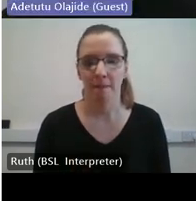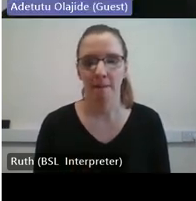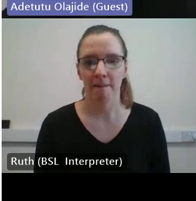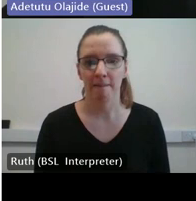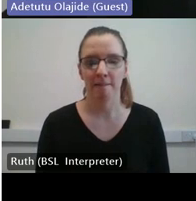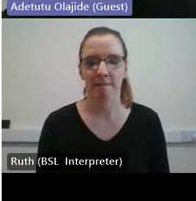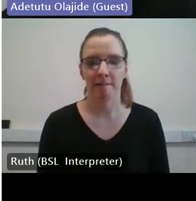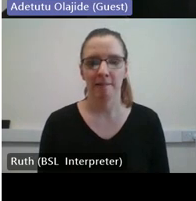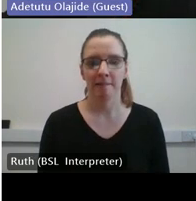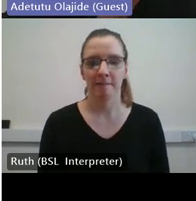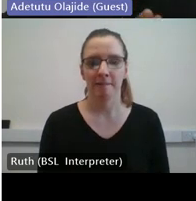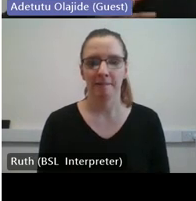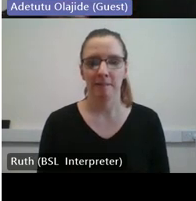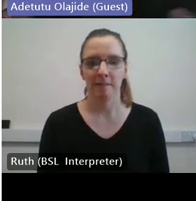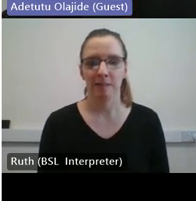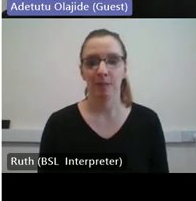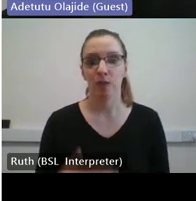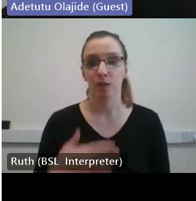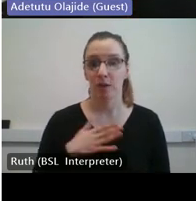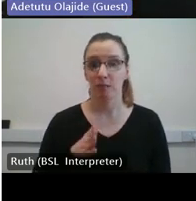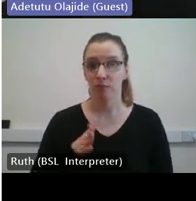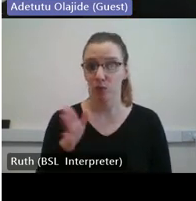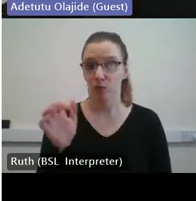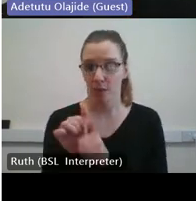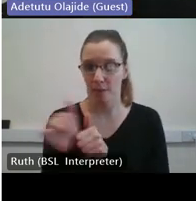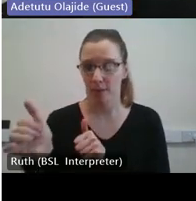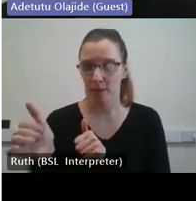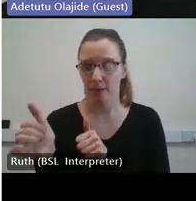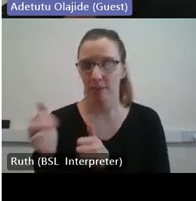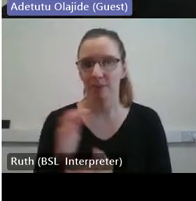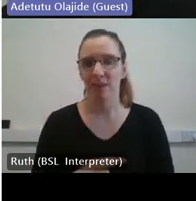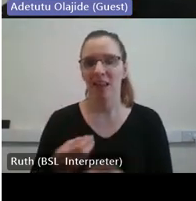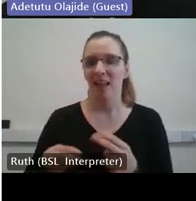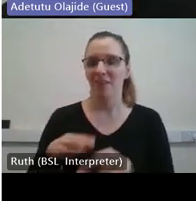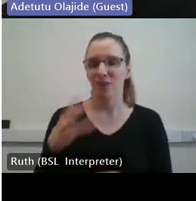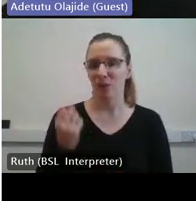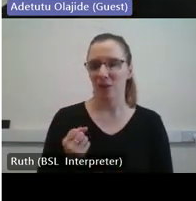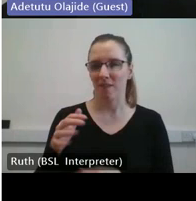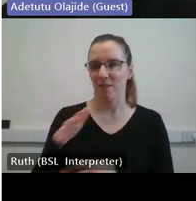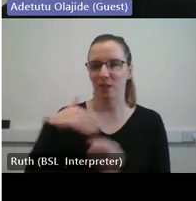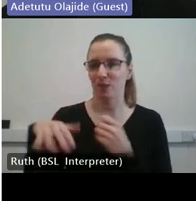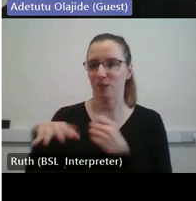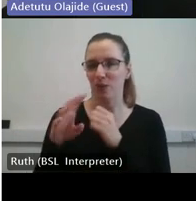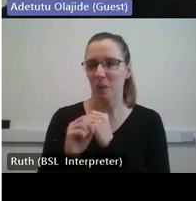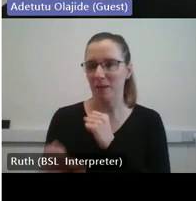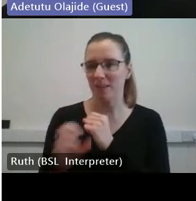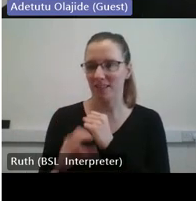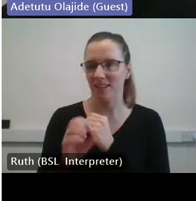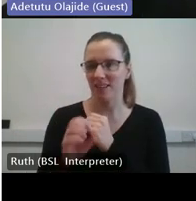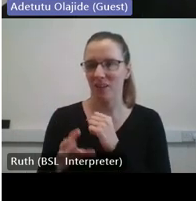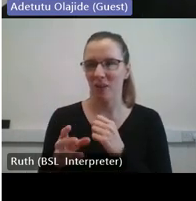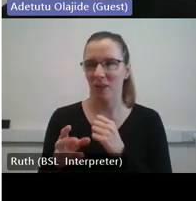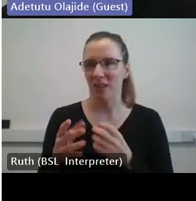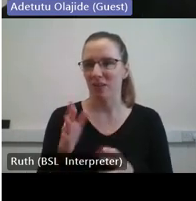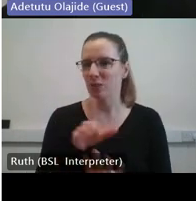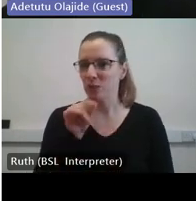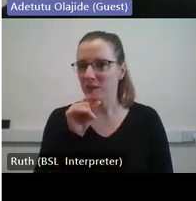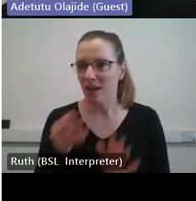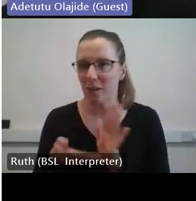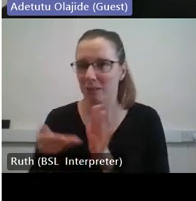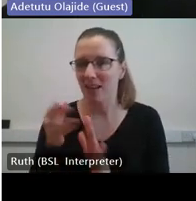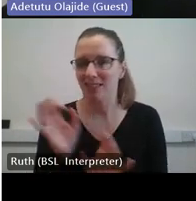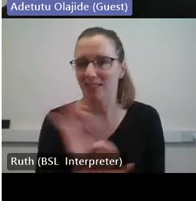for me, when I go to the company, I just, if they don't have like a social media presence, like no Twitter updates,